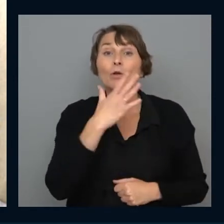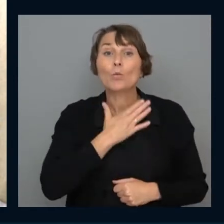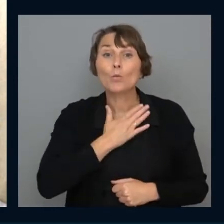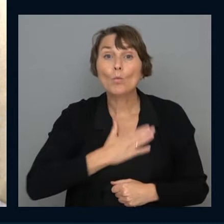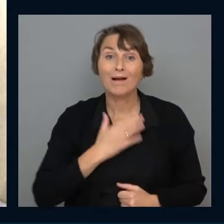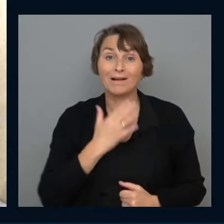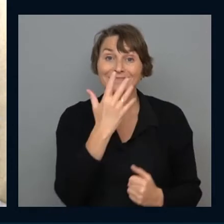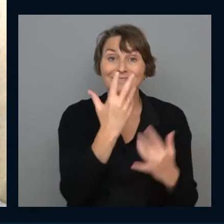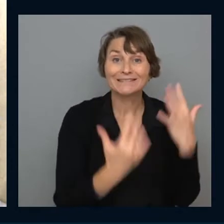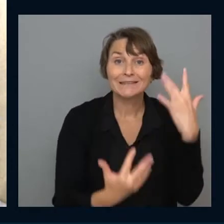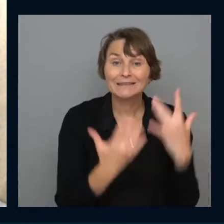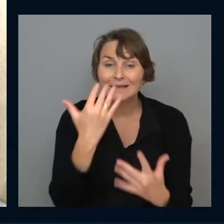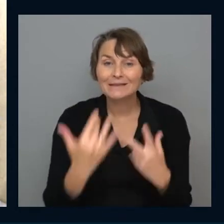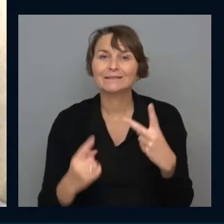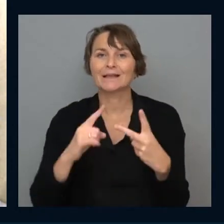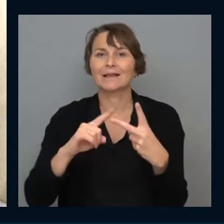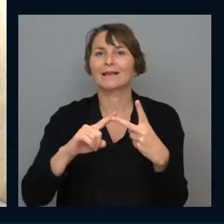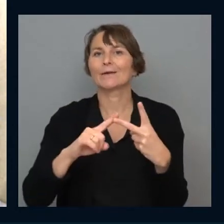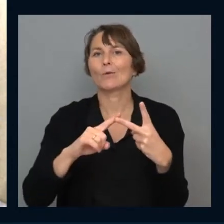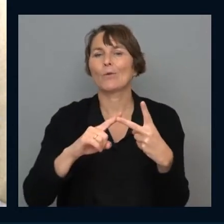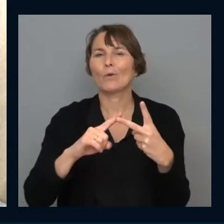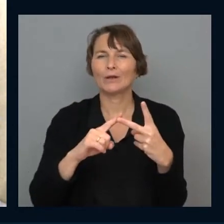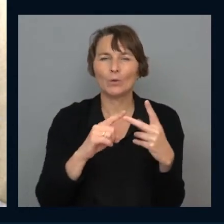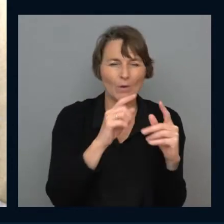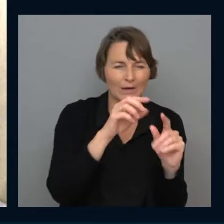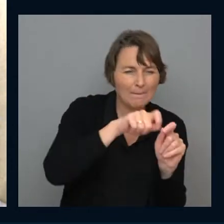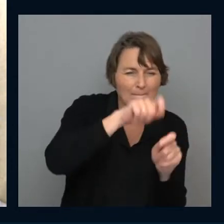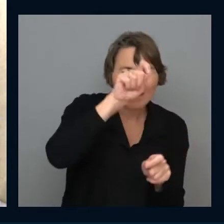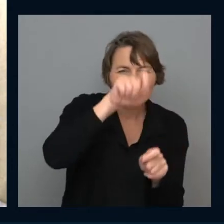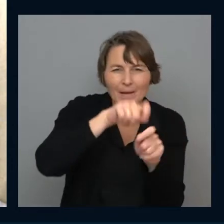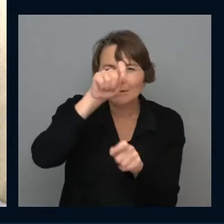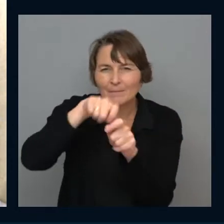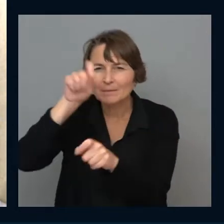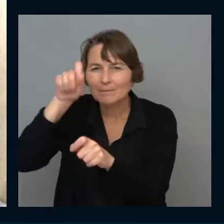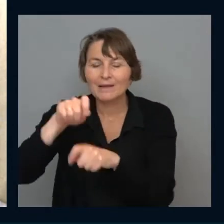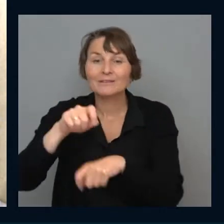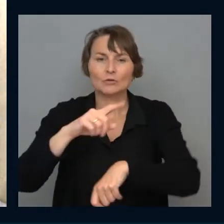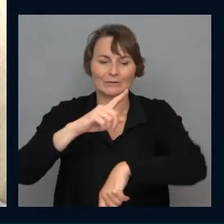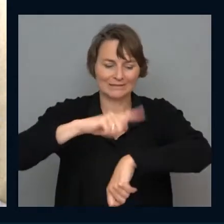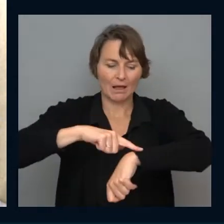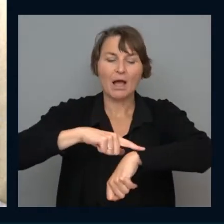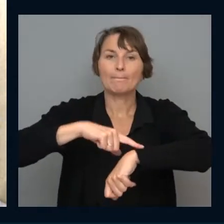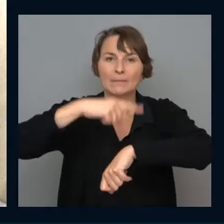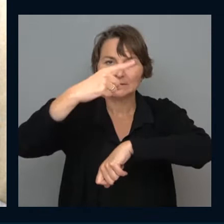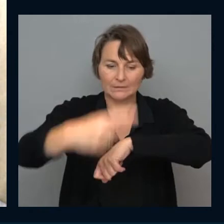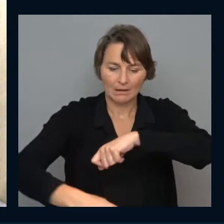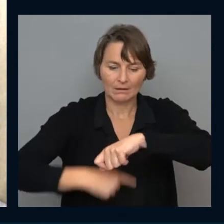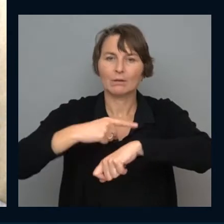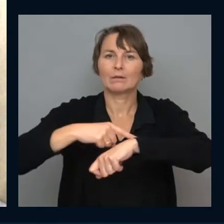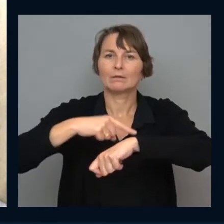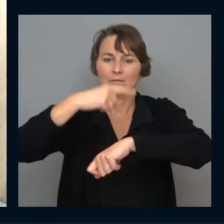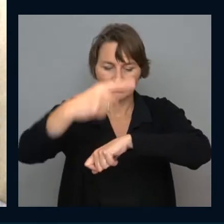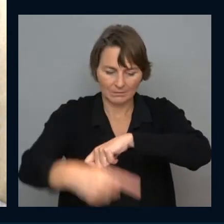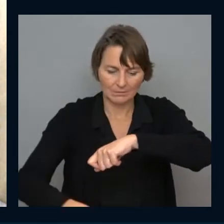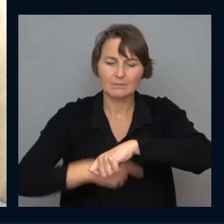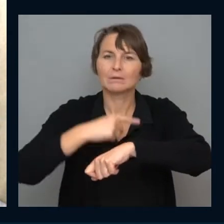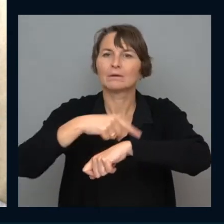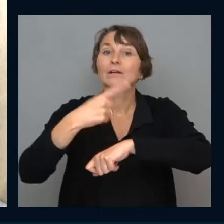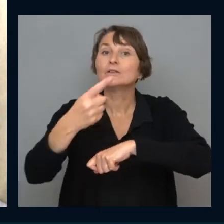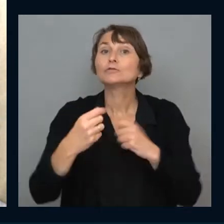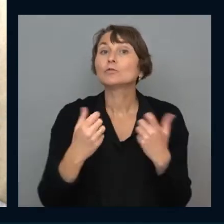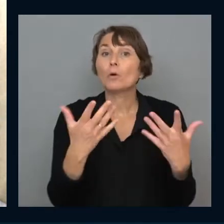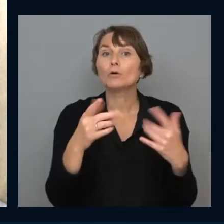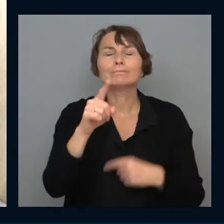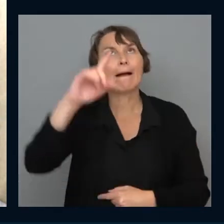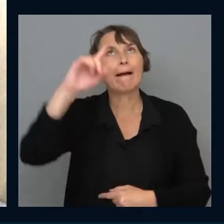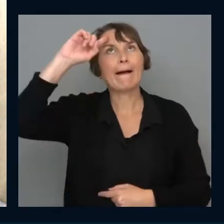time and release time, that becomes really, really important to me, right? How long does it take for us to get an idea and then manage to get that idea all the